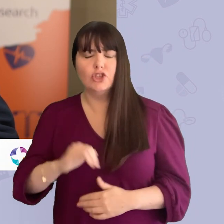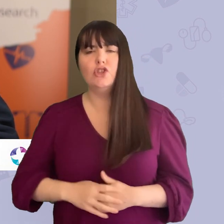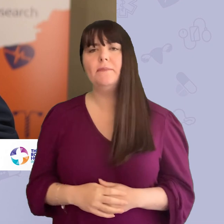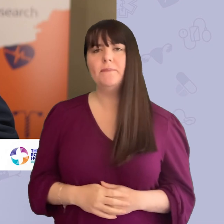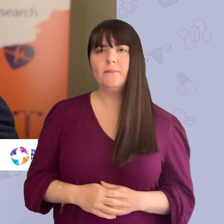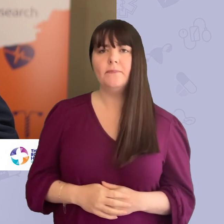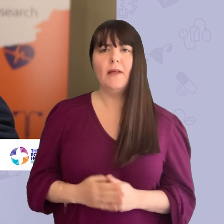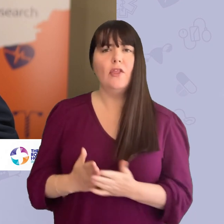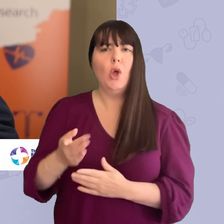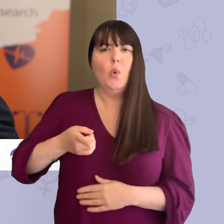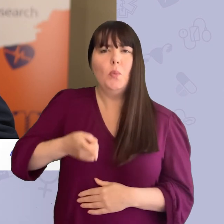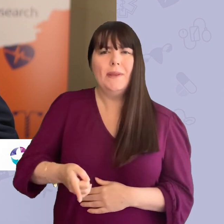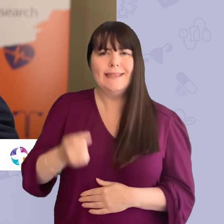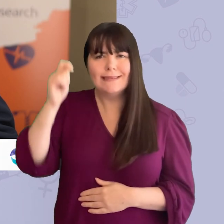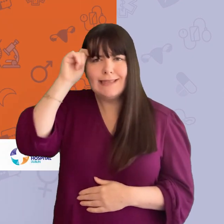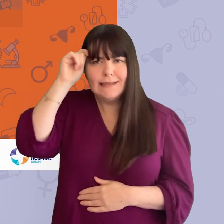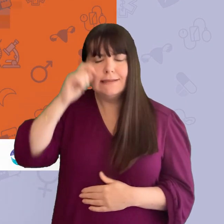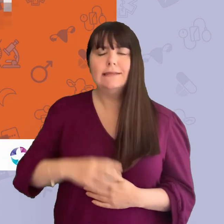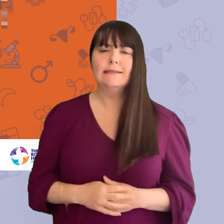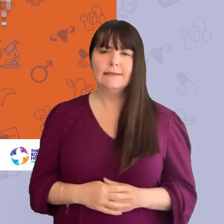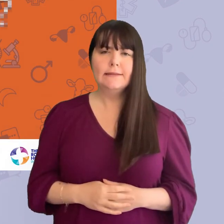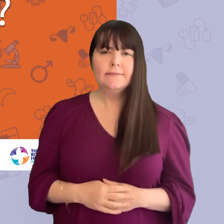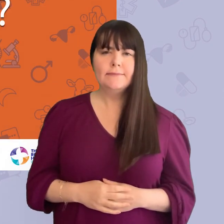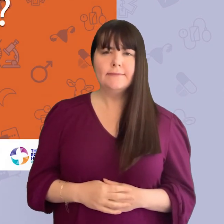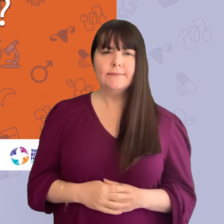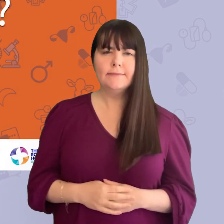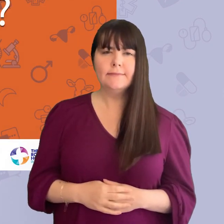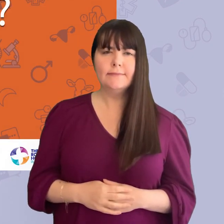whether or not an infection is present.